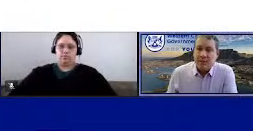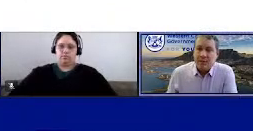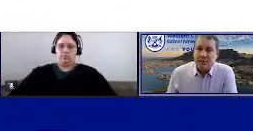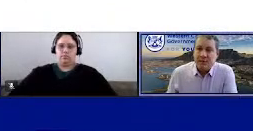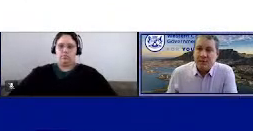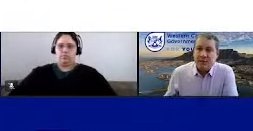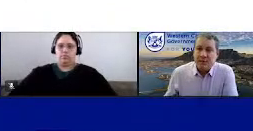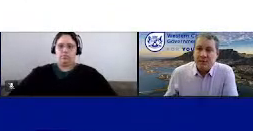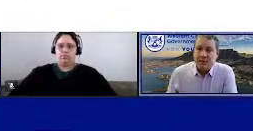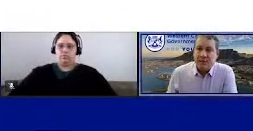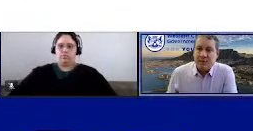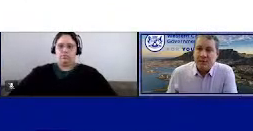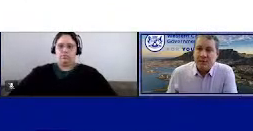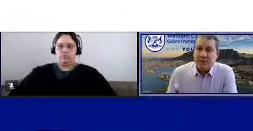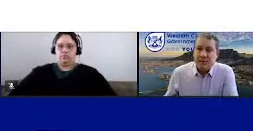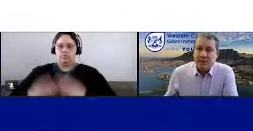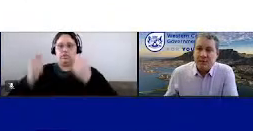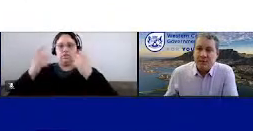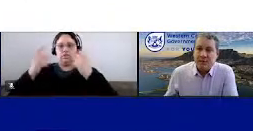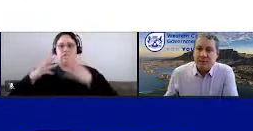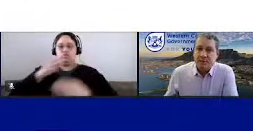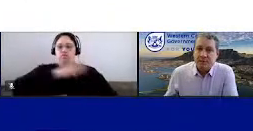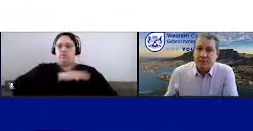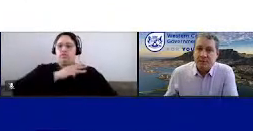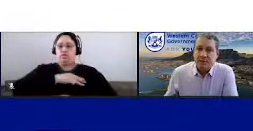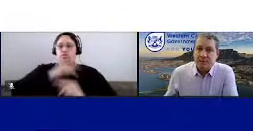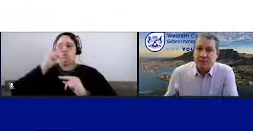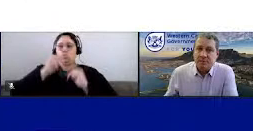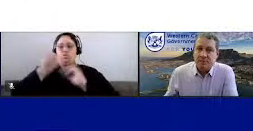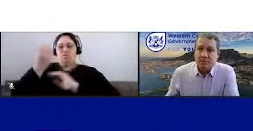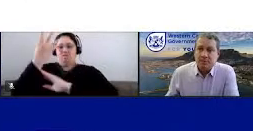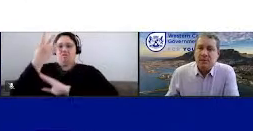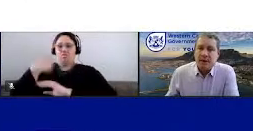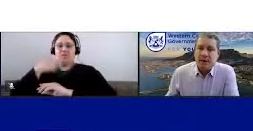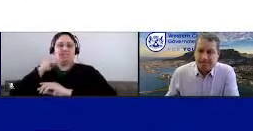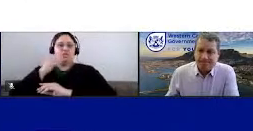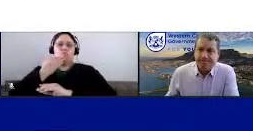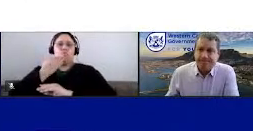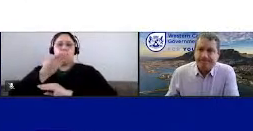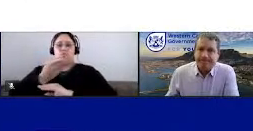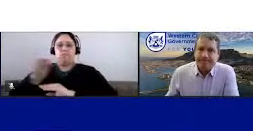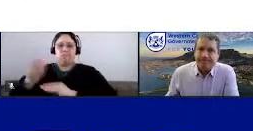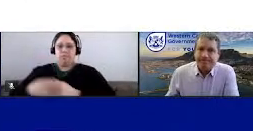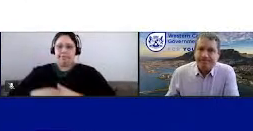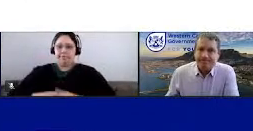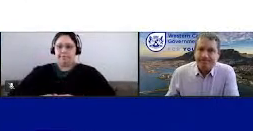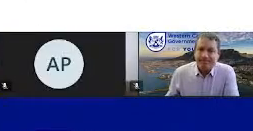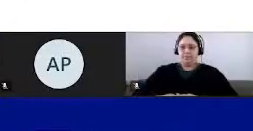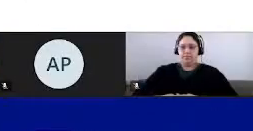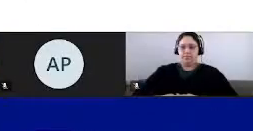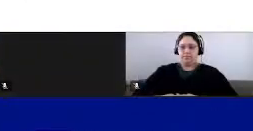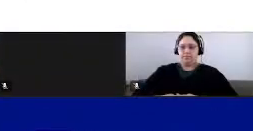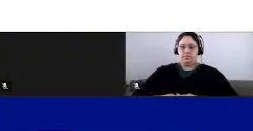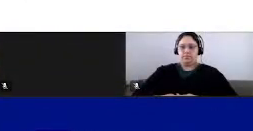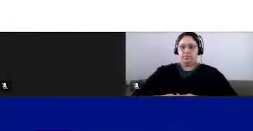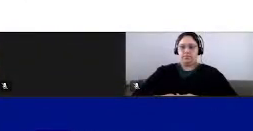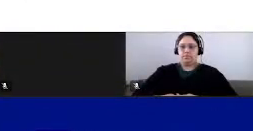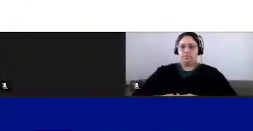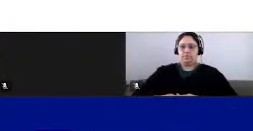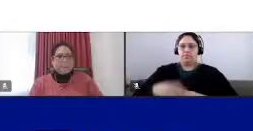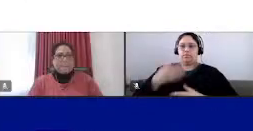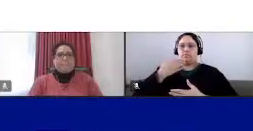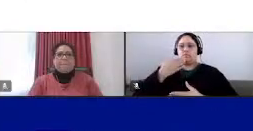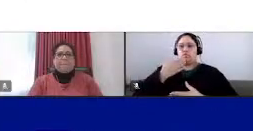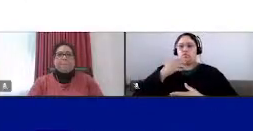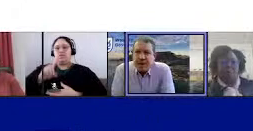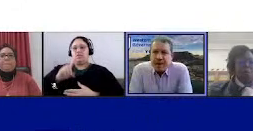Perhaps all the Treasury officials could just briefly turn their cameras on and we can see who's who in the engine room. Yeah. Thanks. It's David